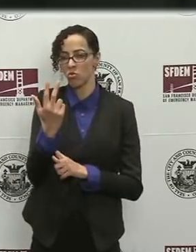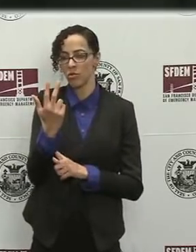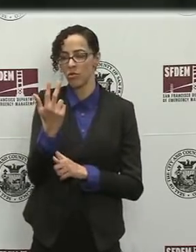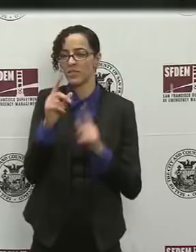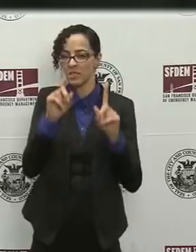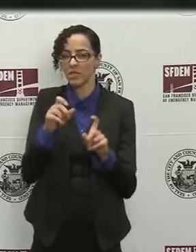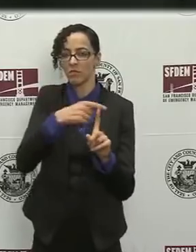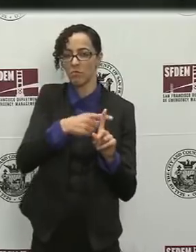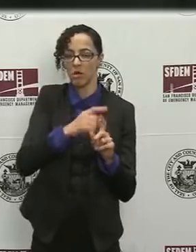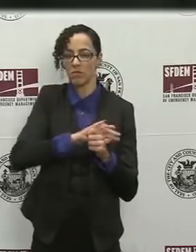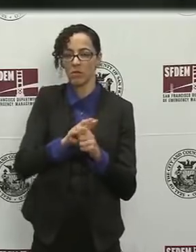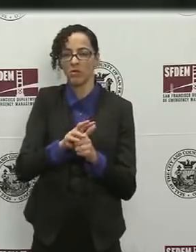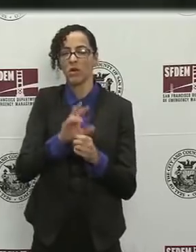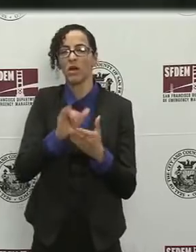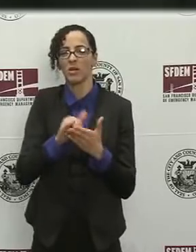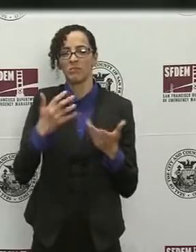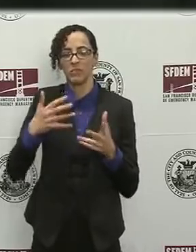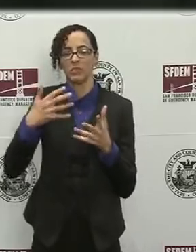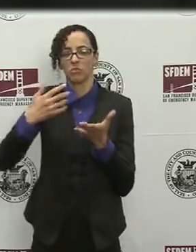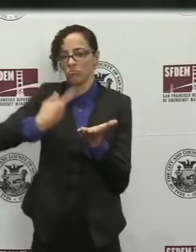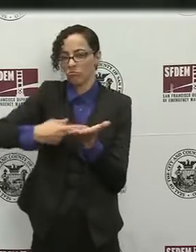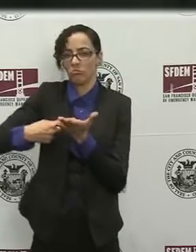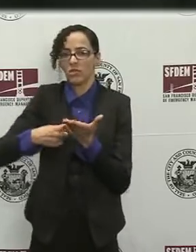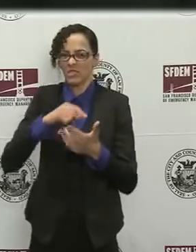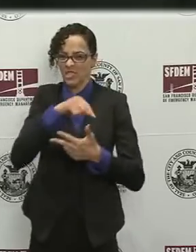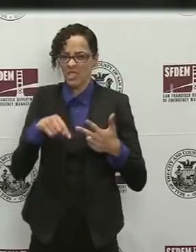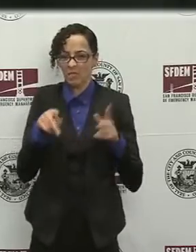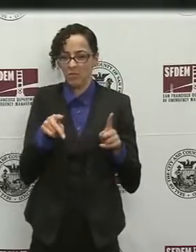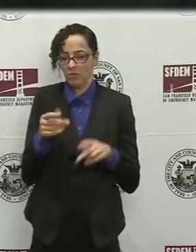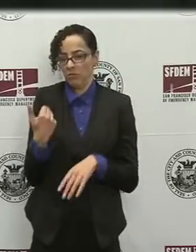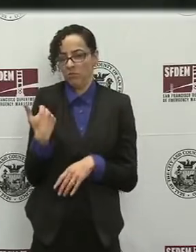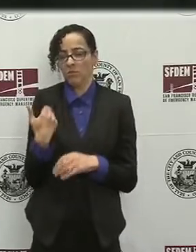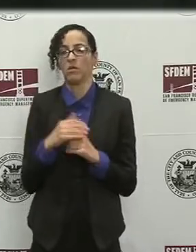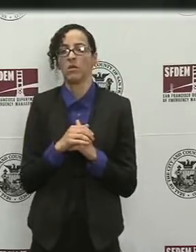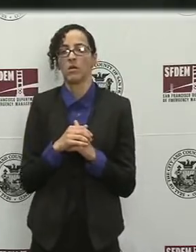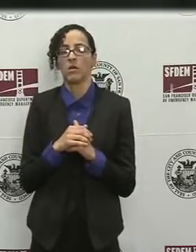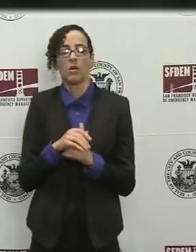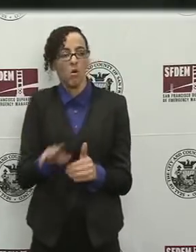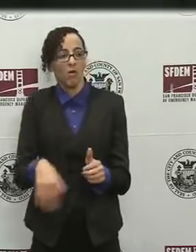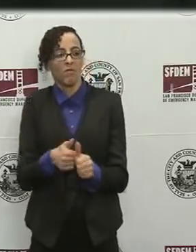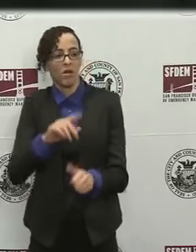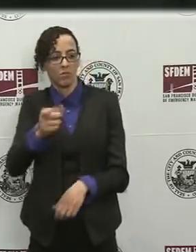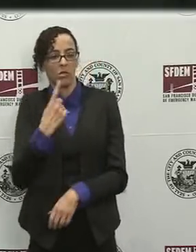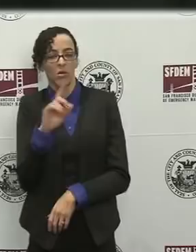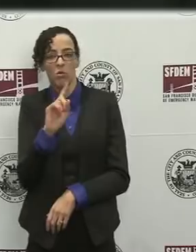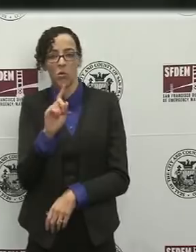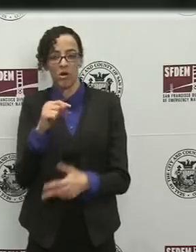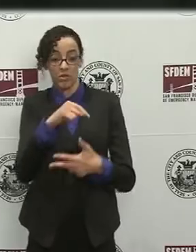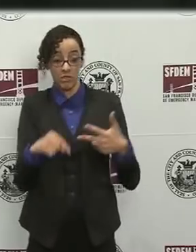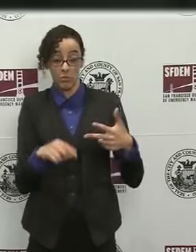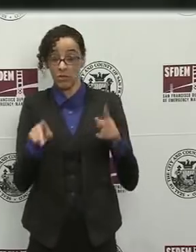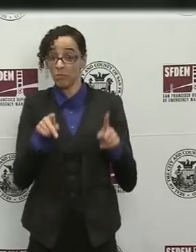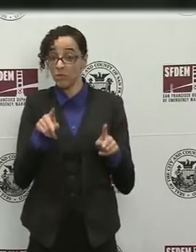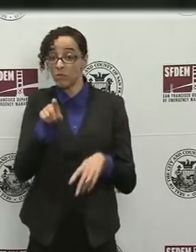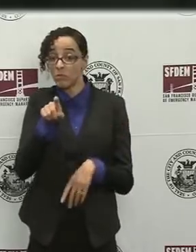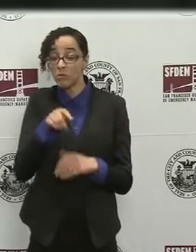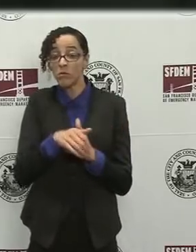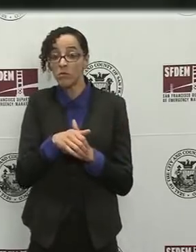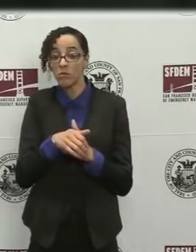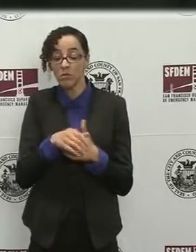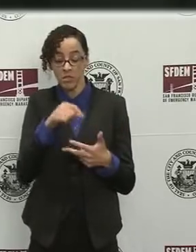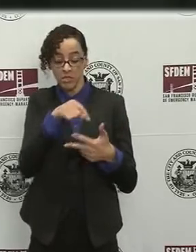individuals I discussed earlier. And a follow-up to that, where are they now, those 3 individuals? Yeah, those 3 individuals are